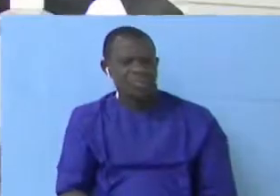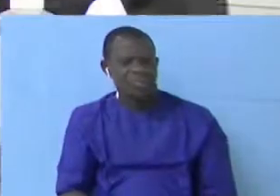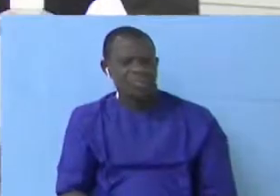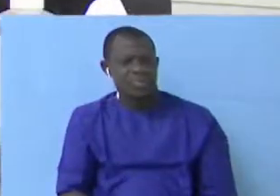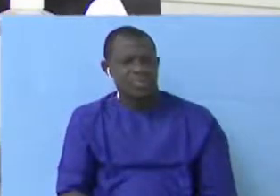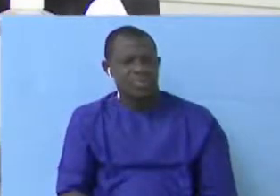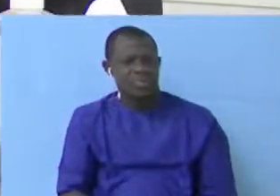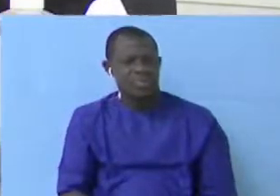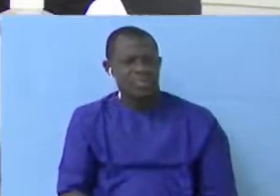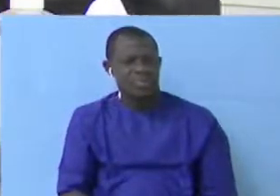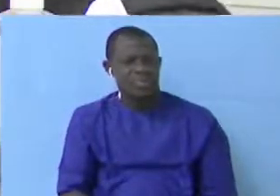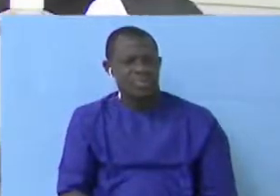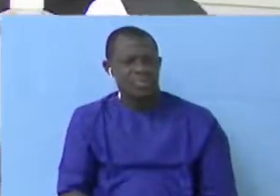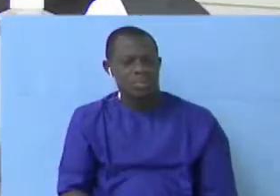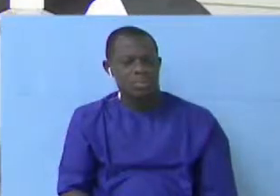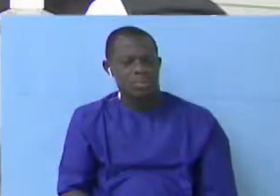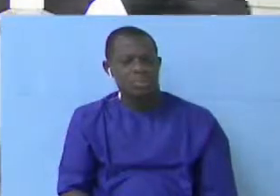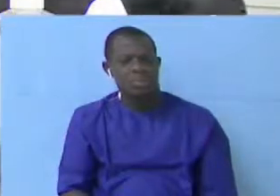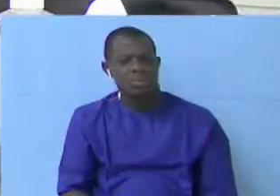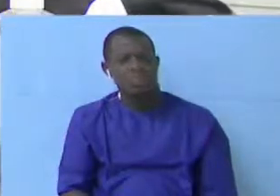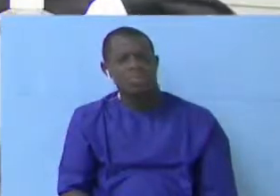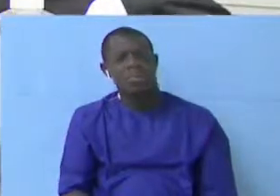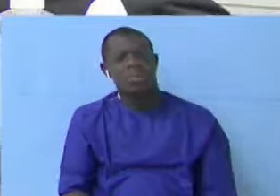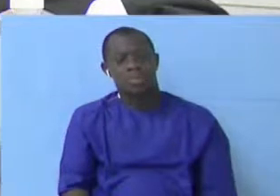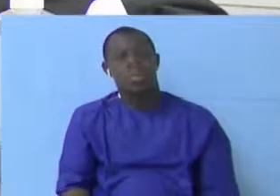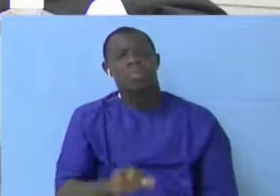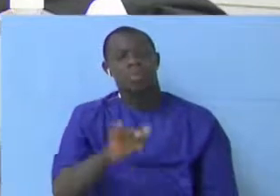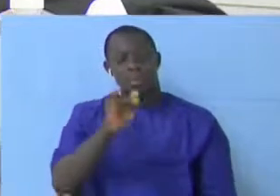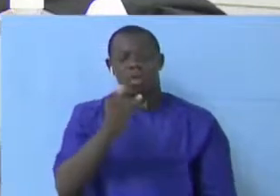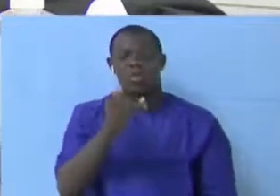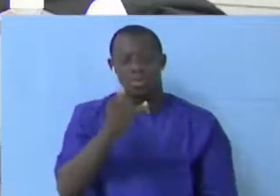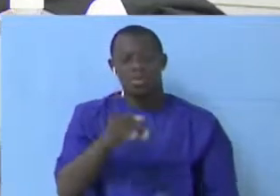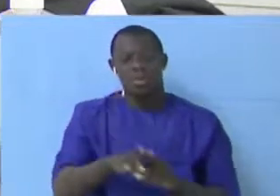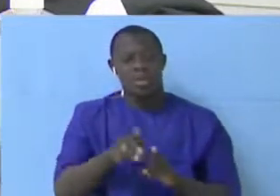At all, and that's why when the TRRC came up,